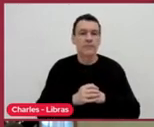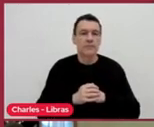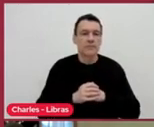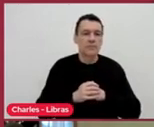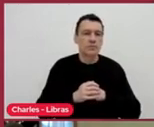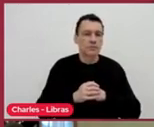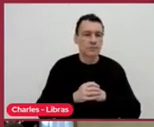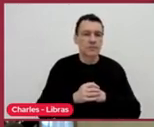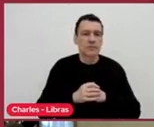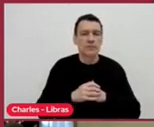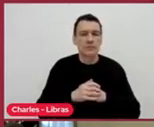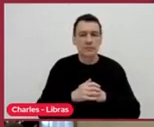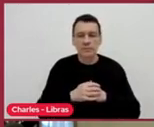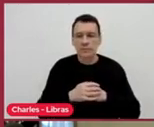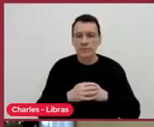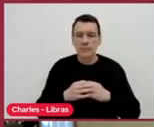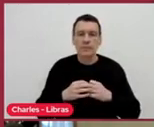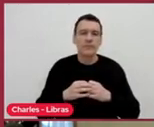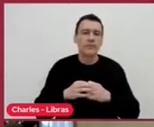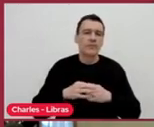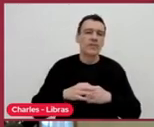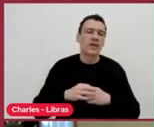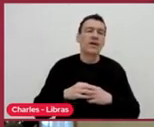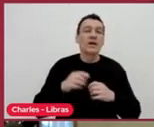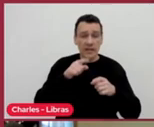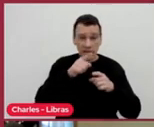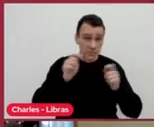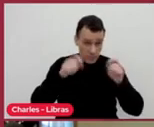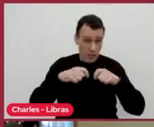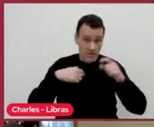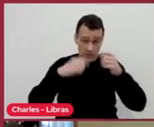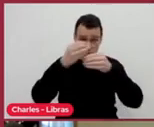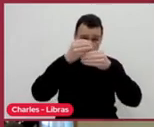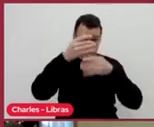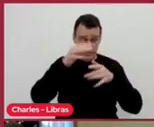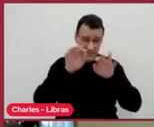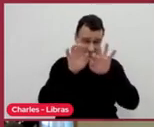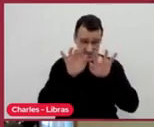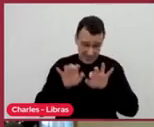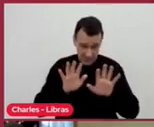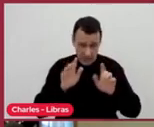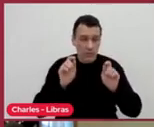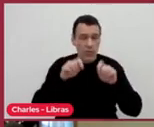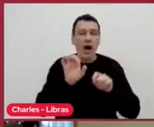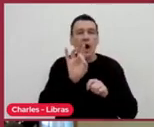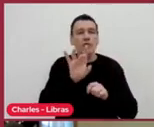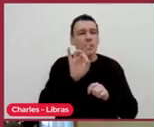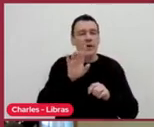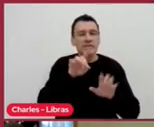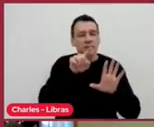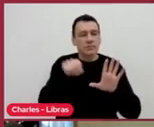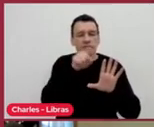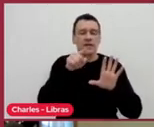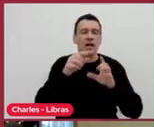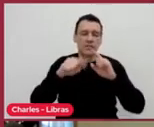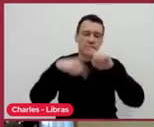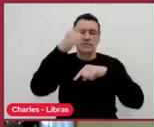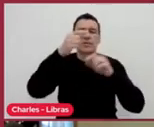and automatically refresh only the fields that you need with React. So yeah, it's